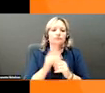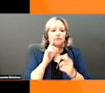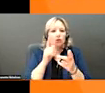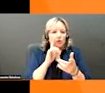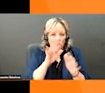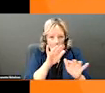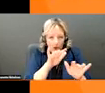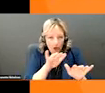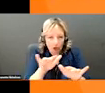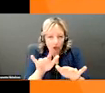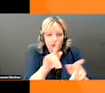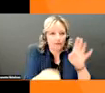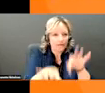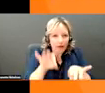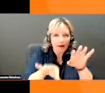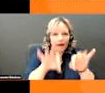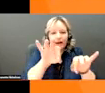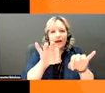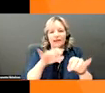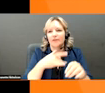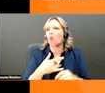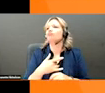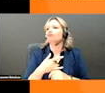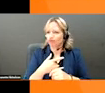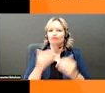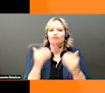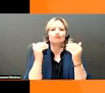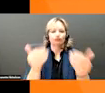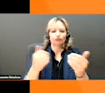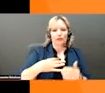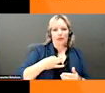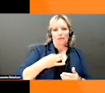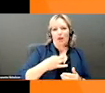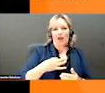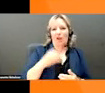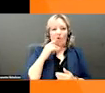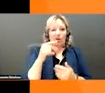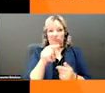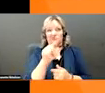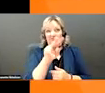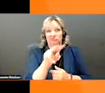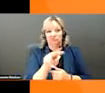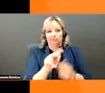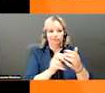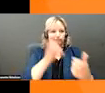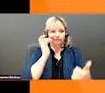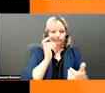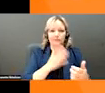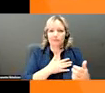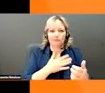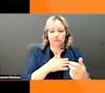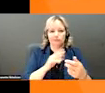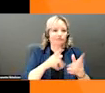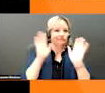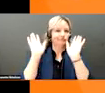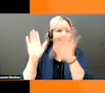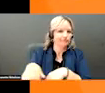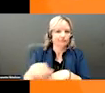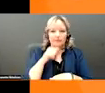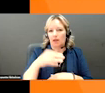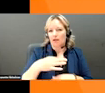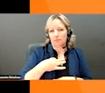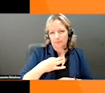it. And it's either a go or a toss. And this discovery, knowing